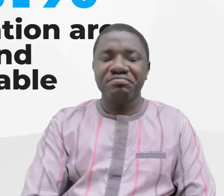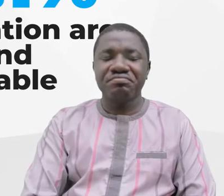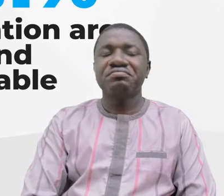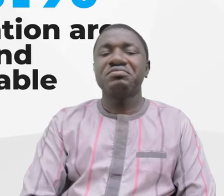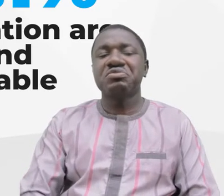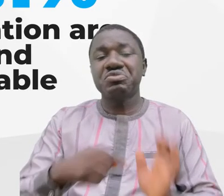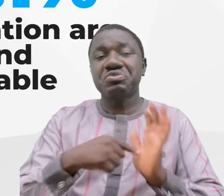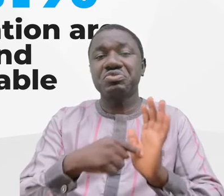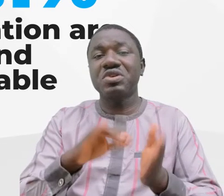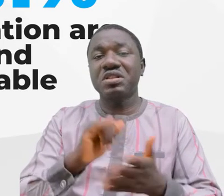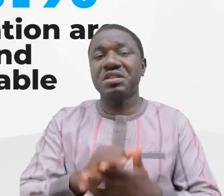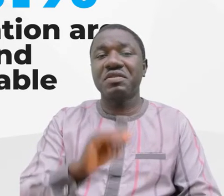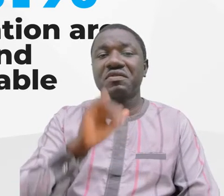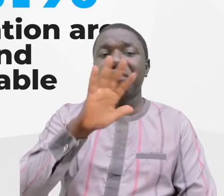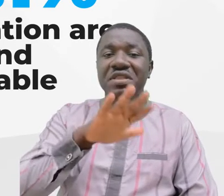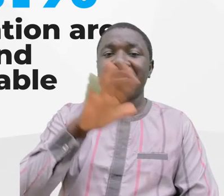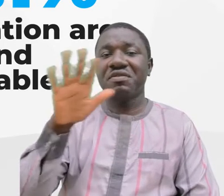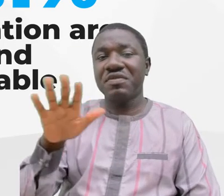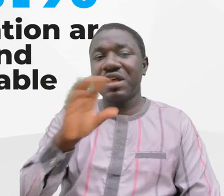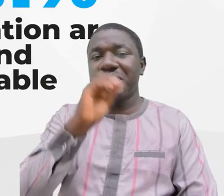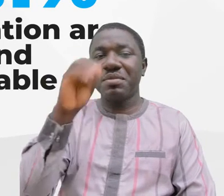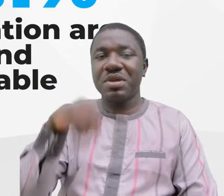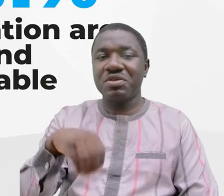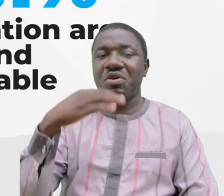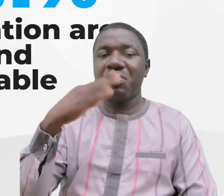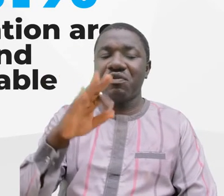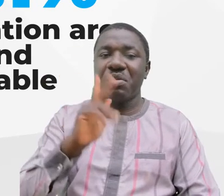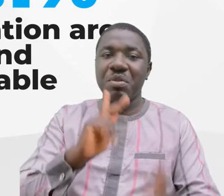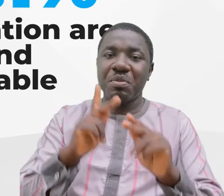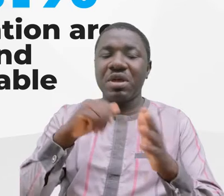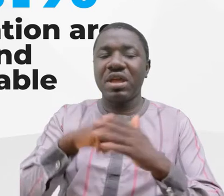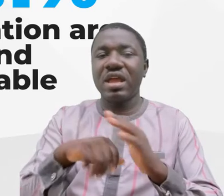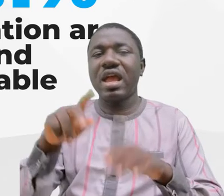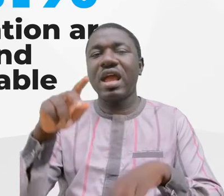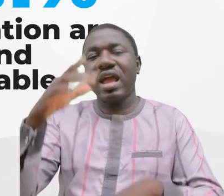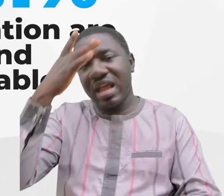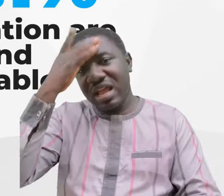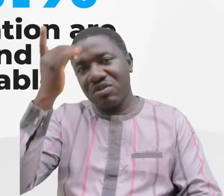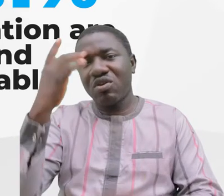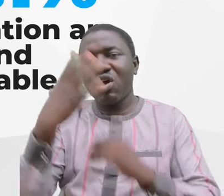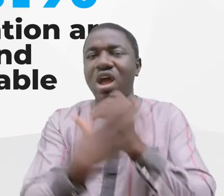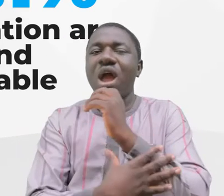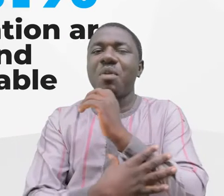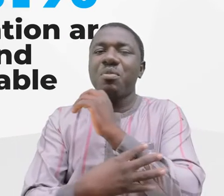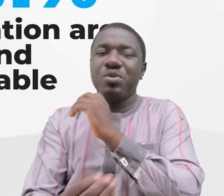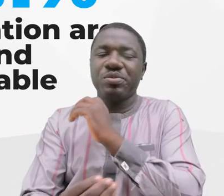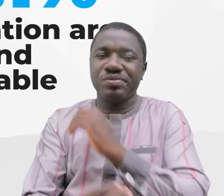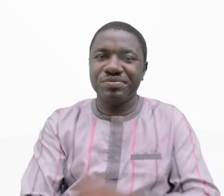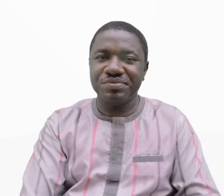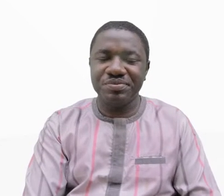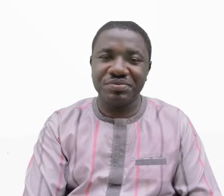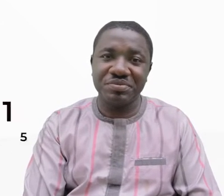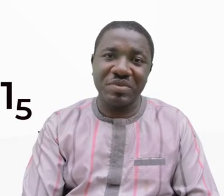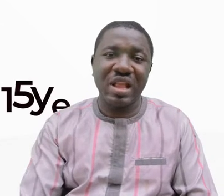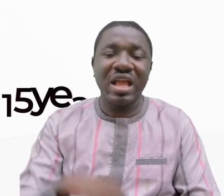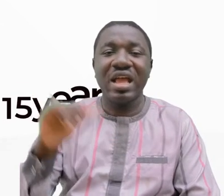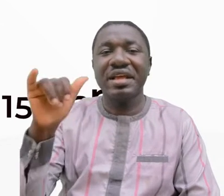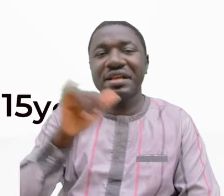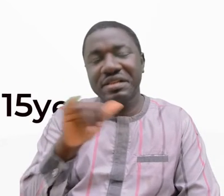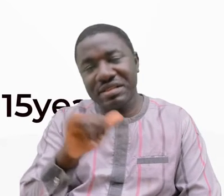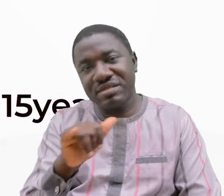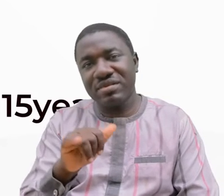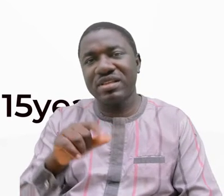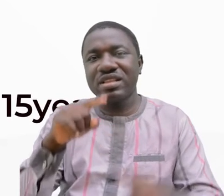equity in Nigeria shows that 55.1% of the population are poor and vulnerable.